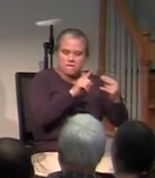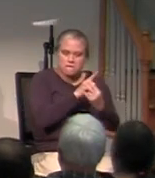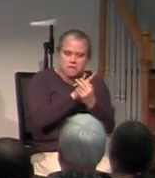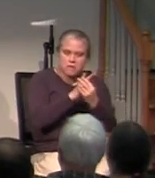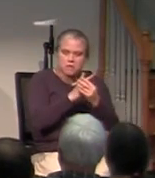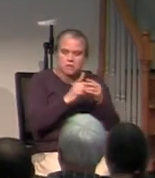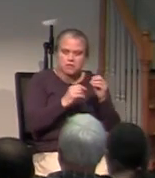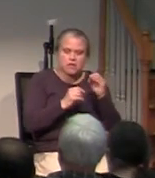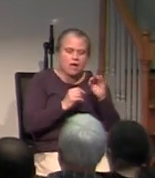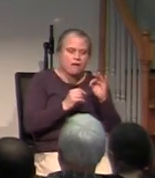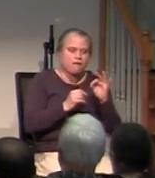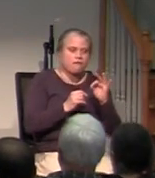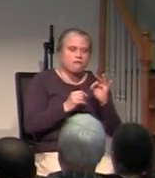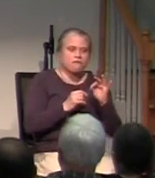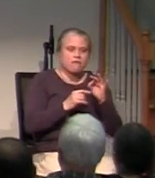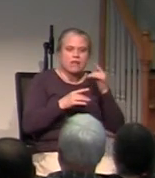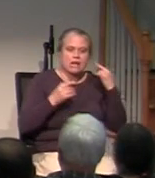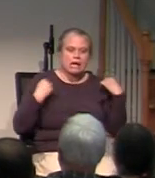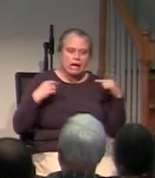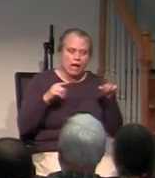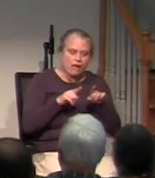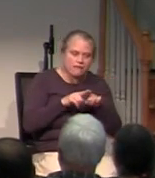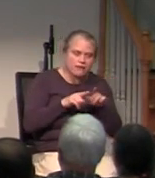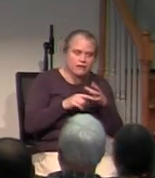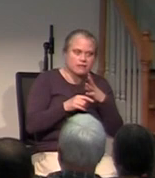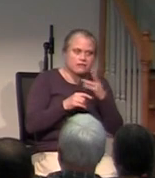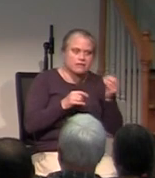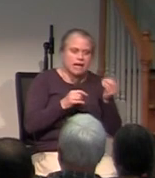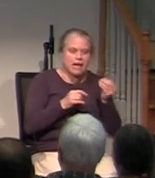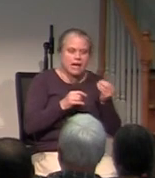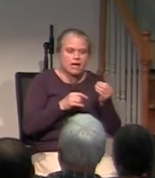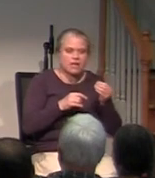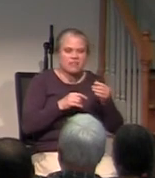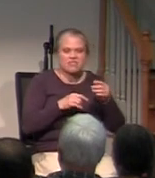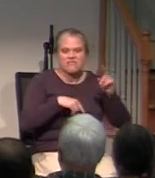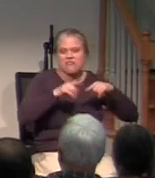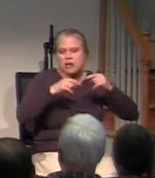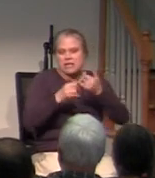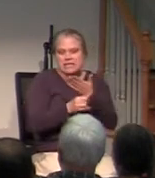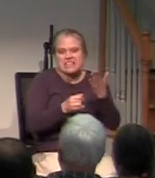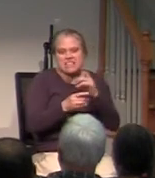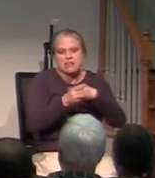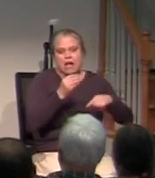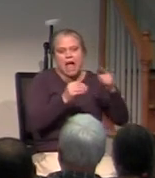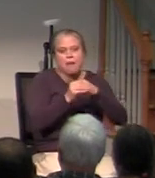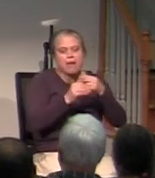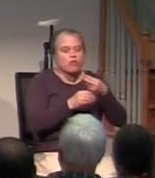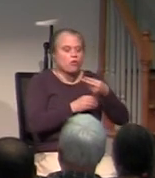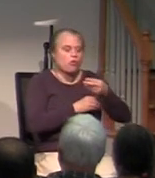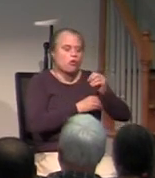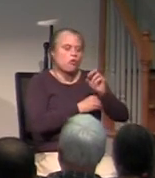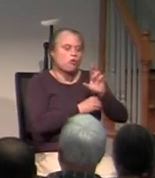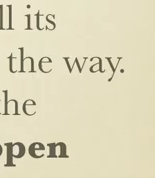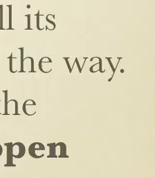Galatians and the covenants and even minor things like the horns, as I think Brian